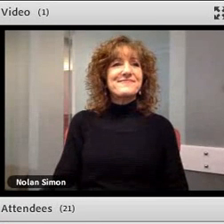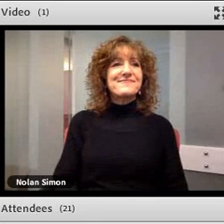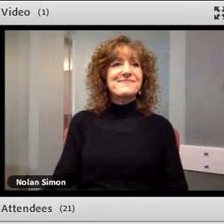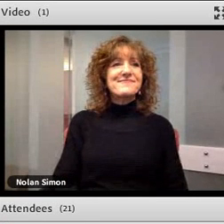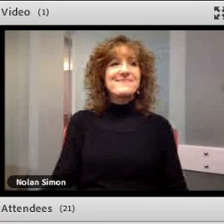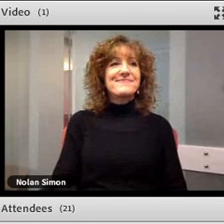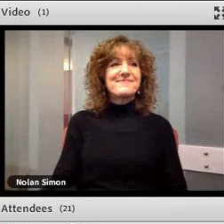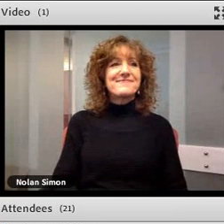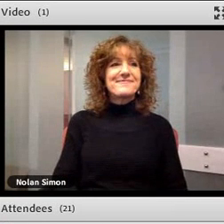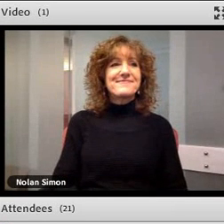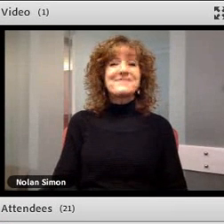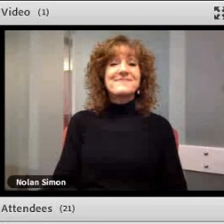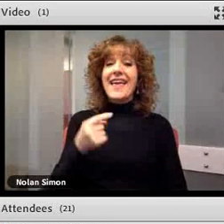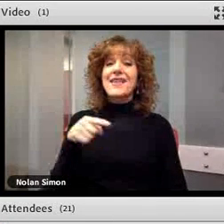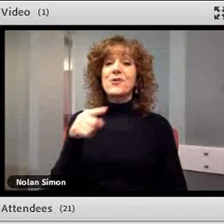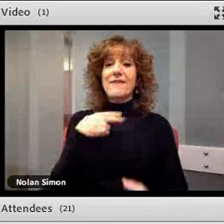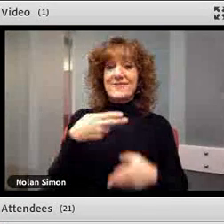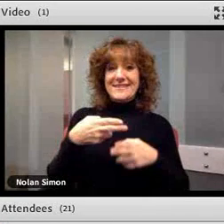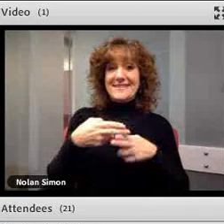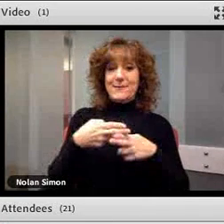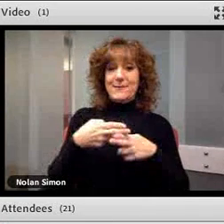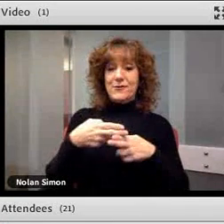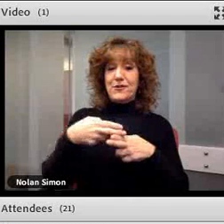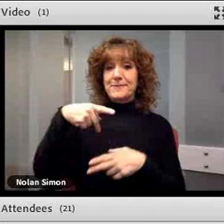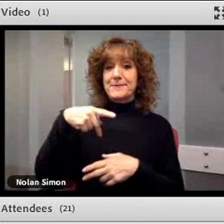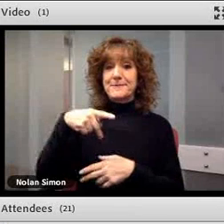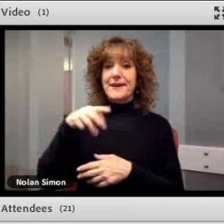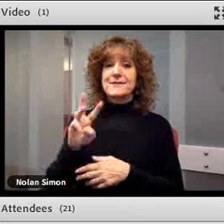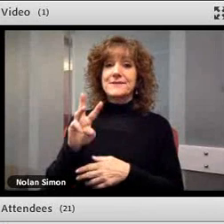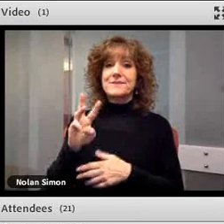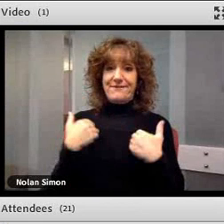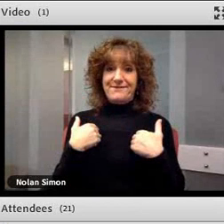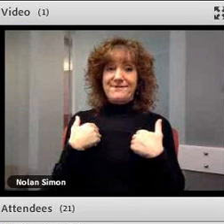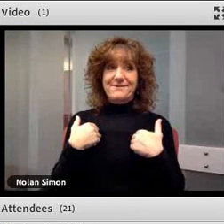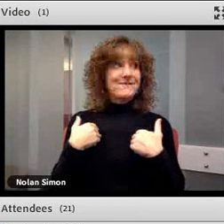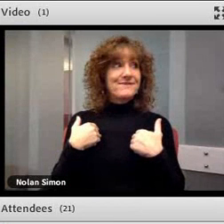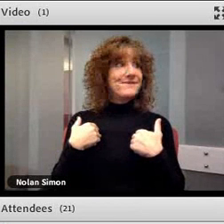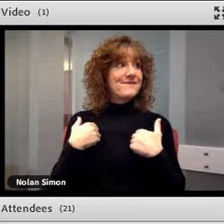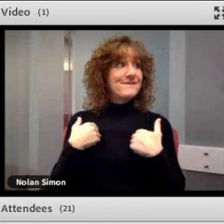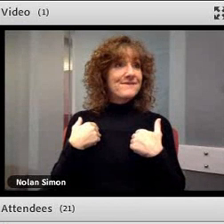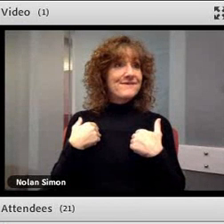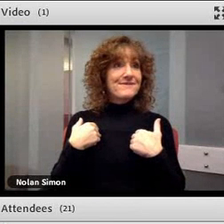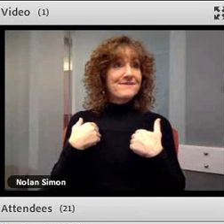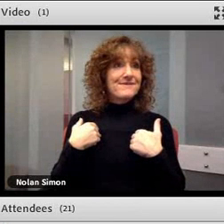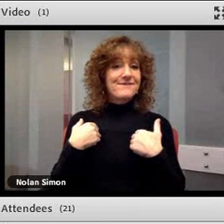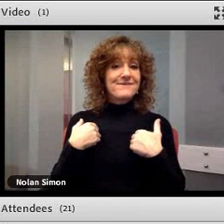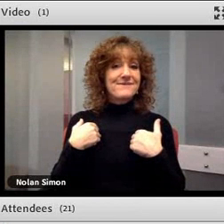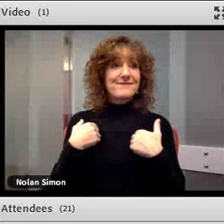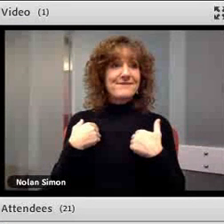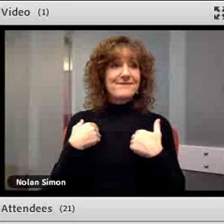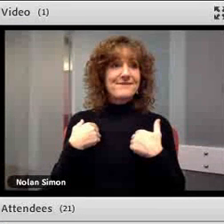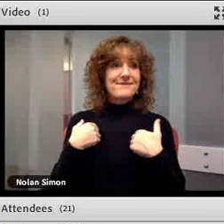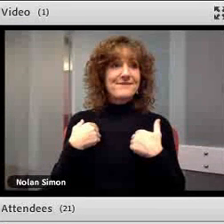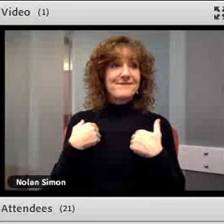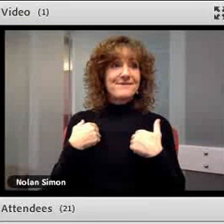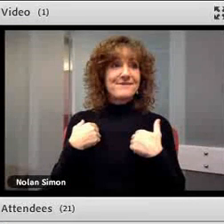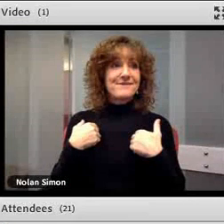and you have a temporary password. They're seeing your screen. Oops. For some